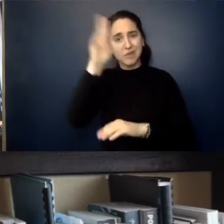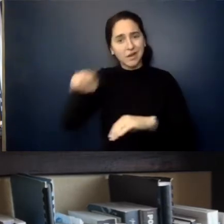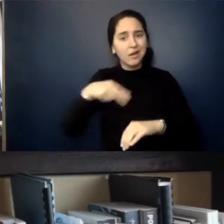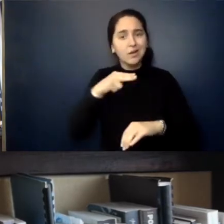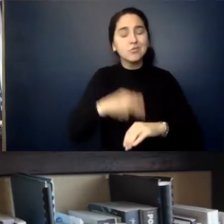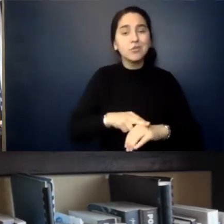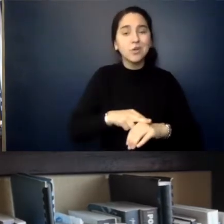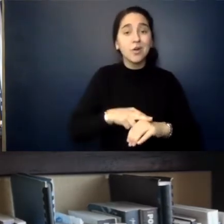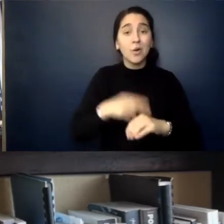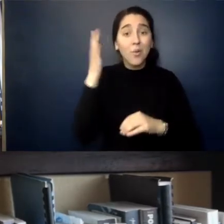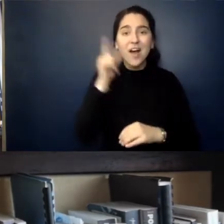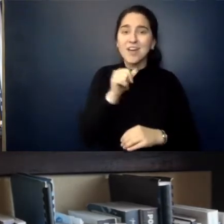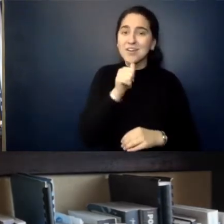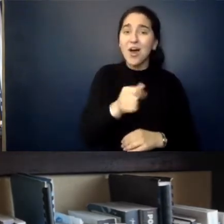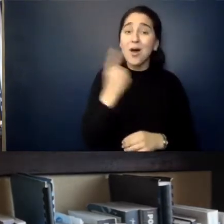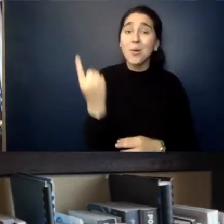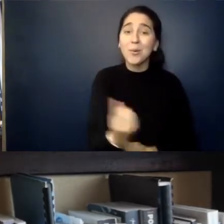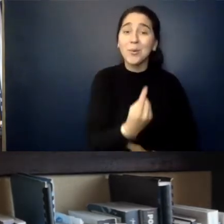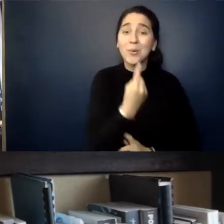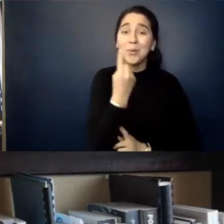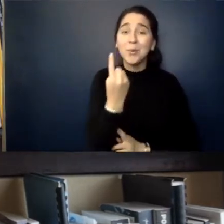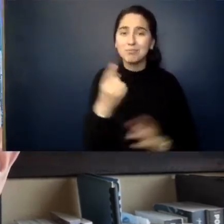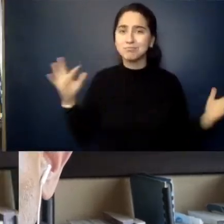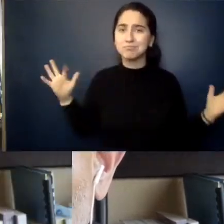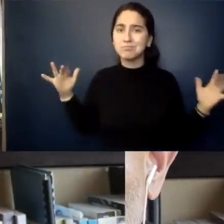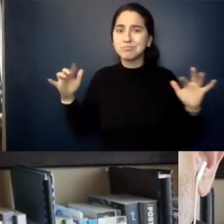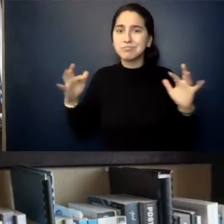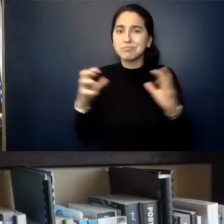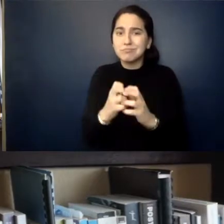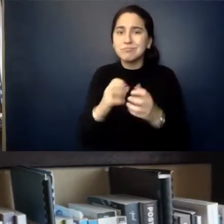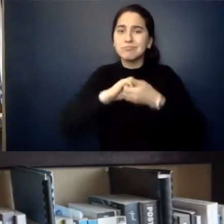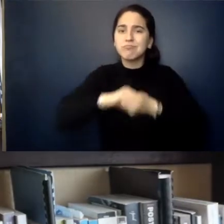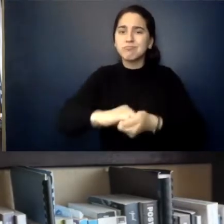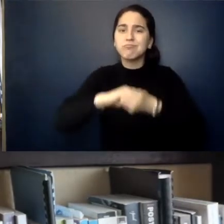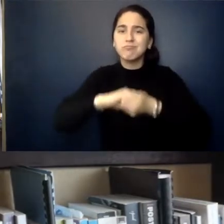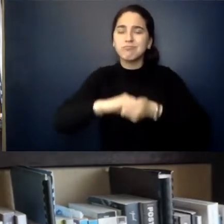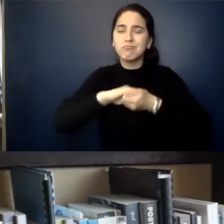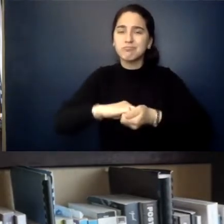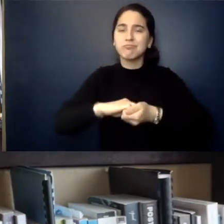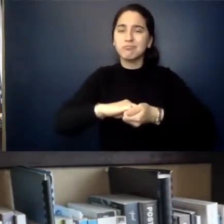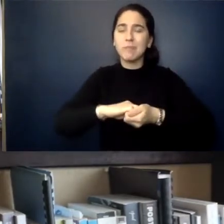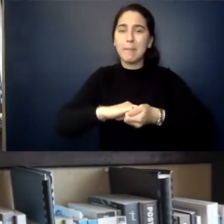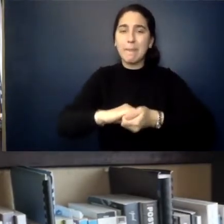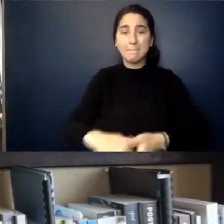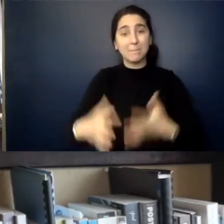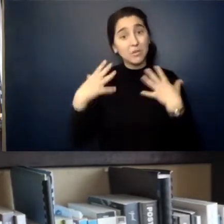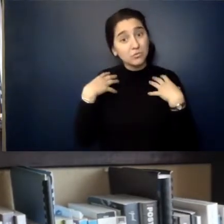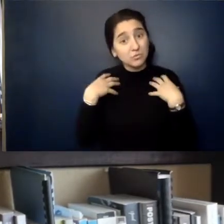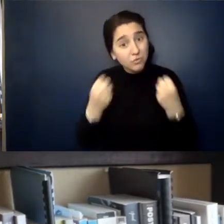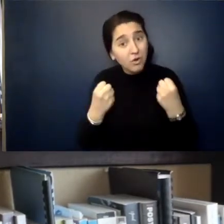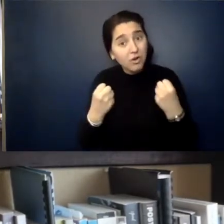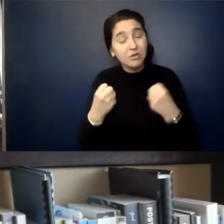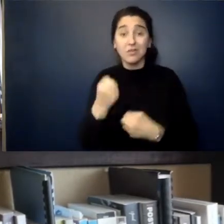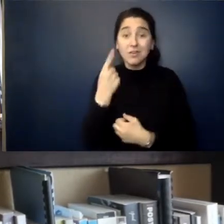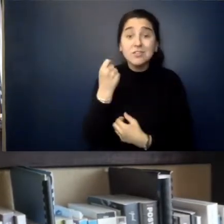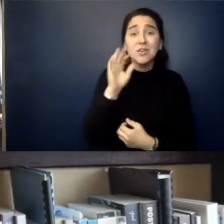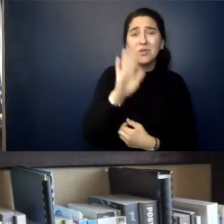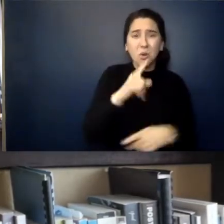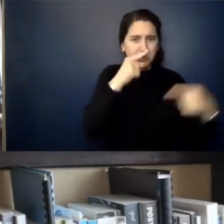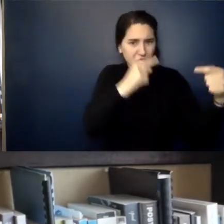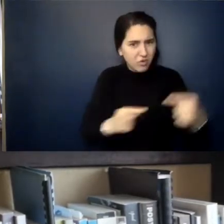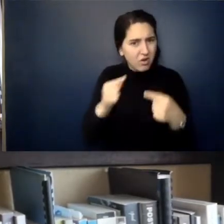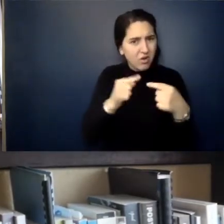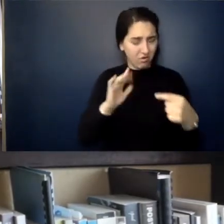destroy is a call from the Lord. To these communities, you know, the